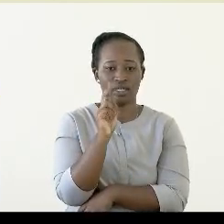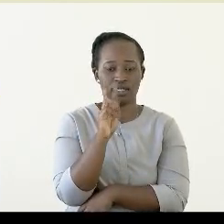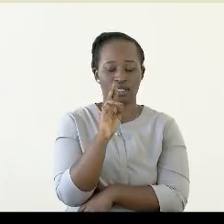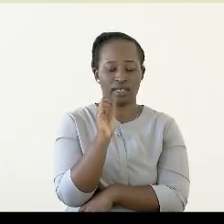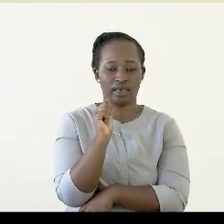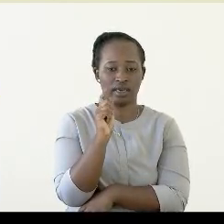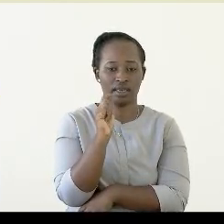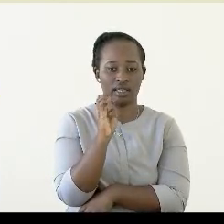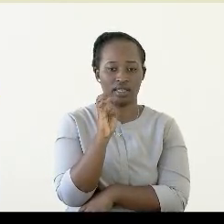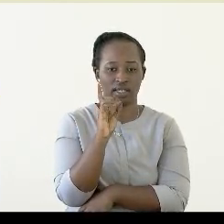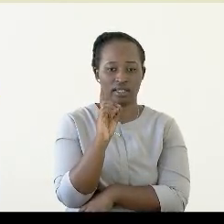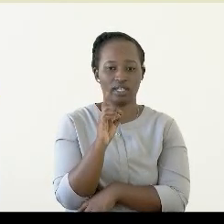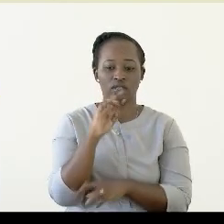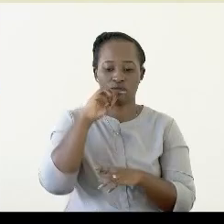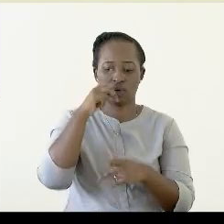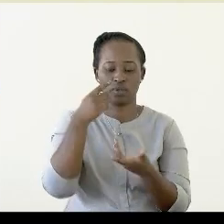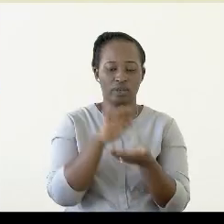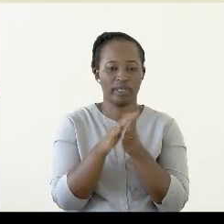becomes unsaturated.